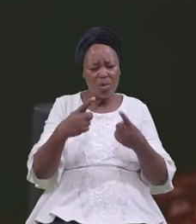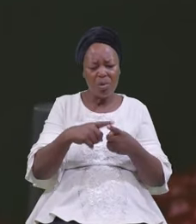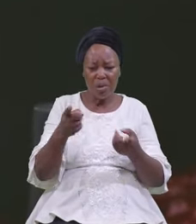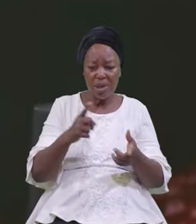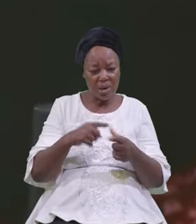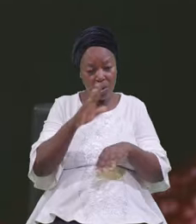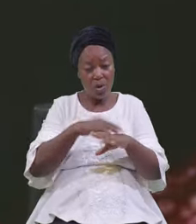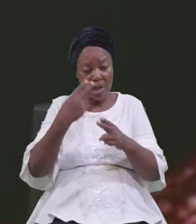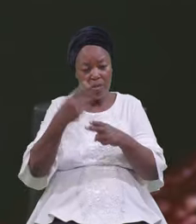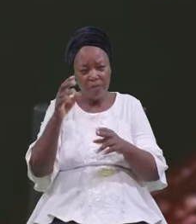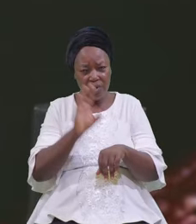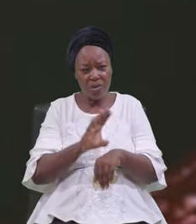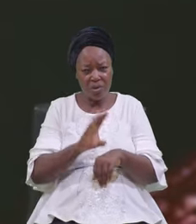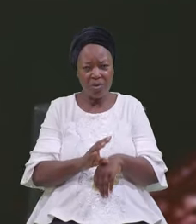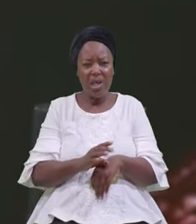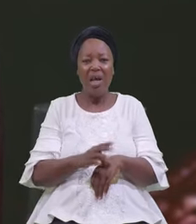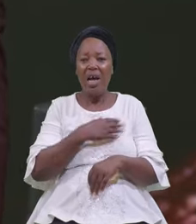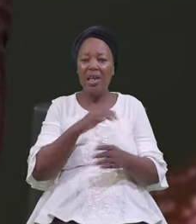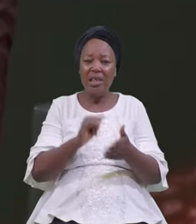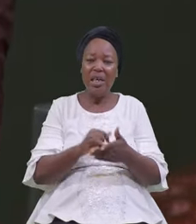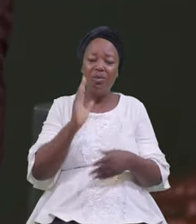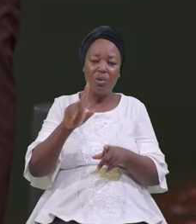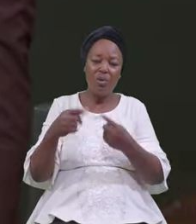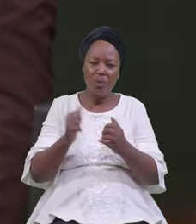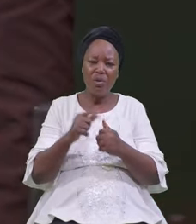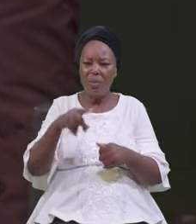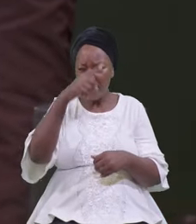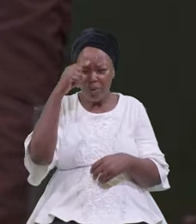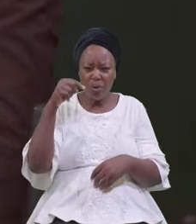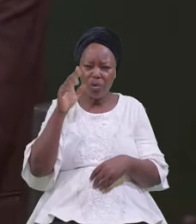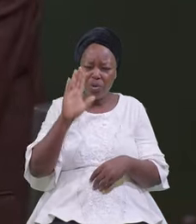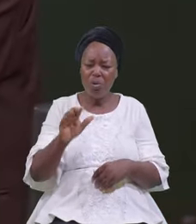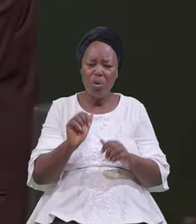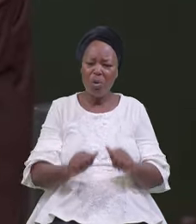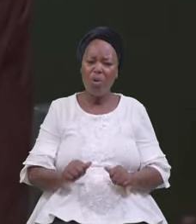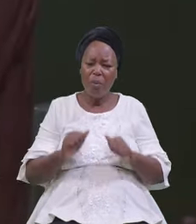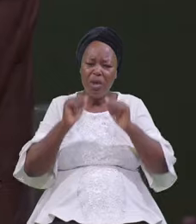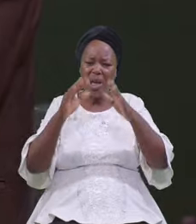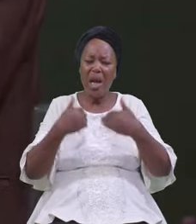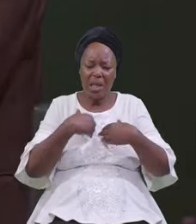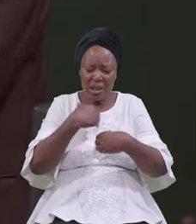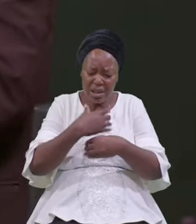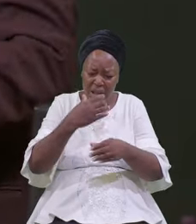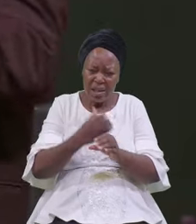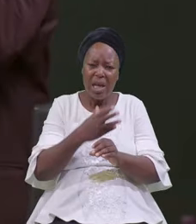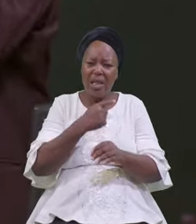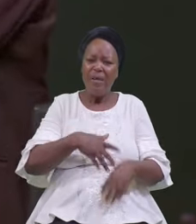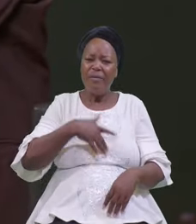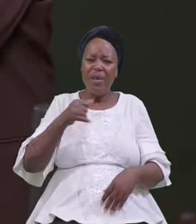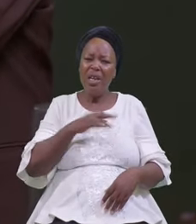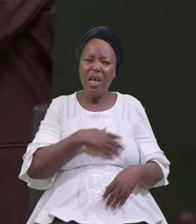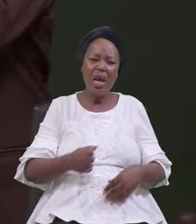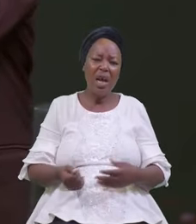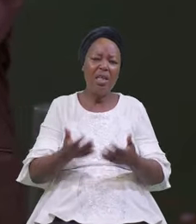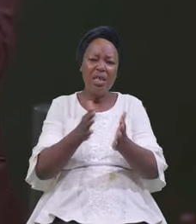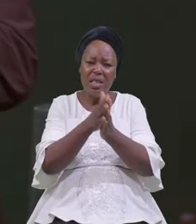your church, I'd like to go with you because your commitment has generated within me a